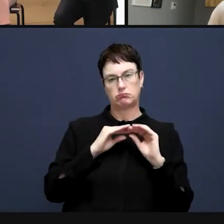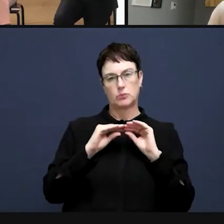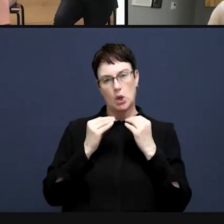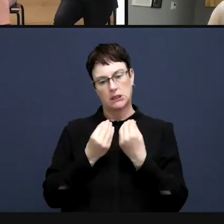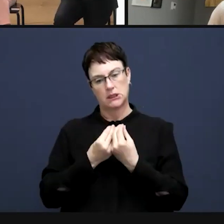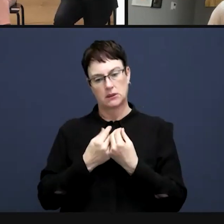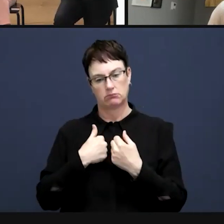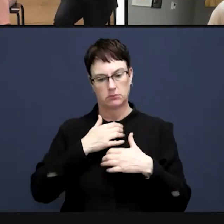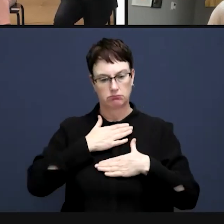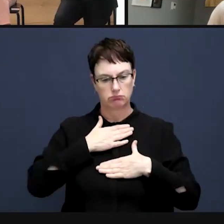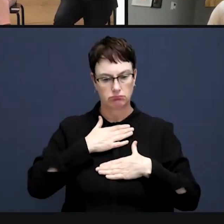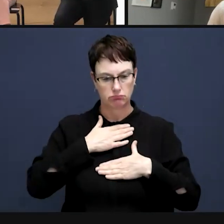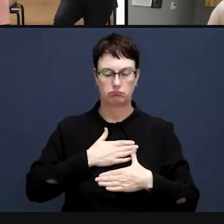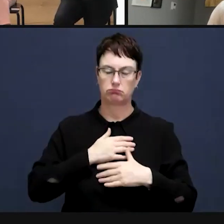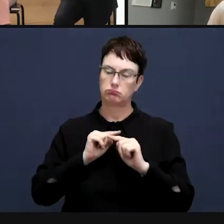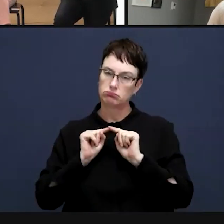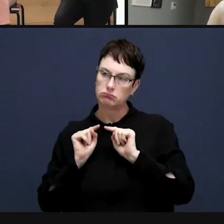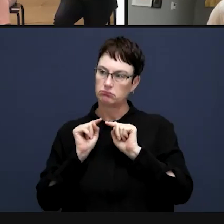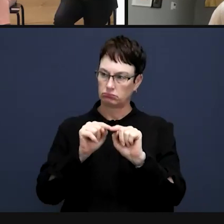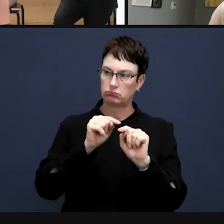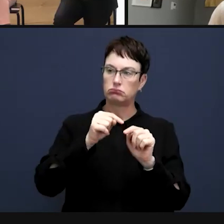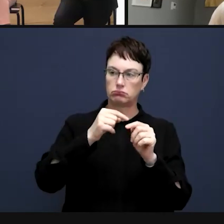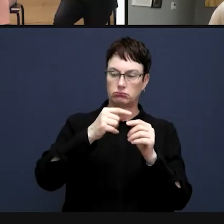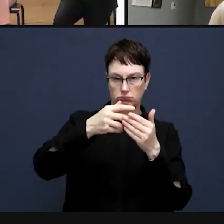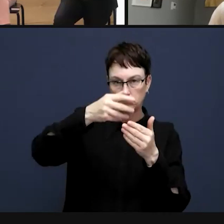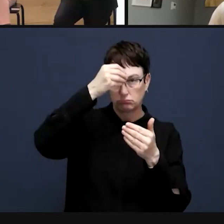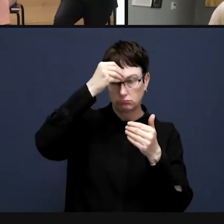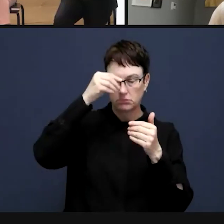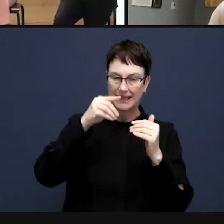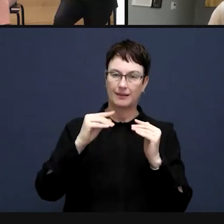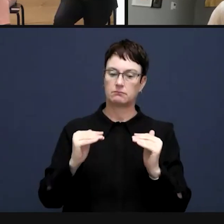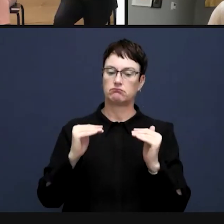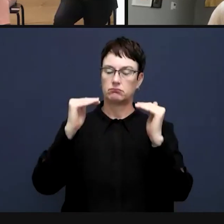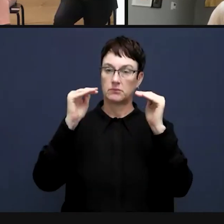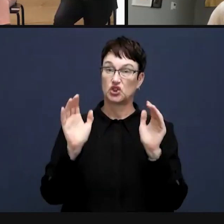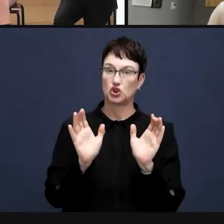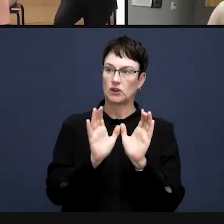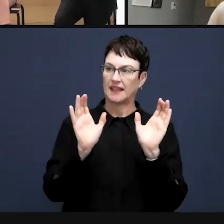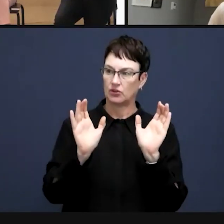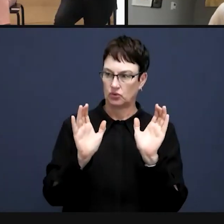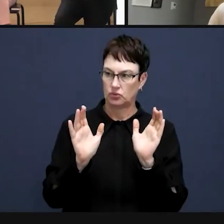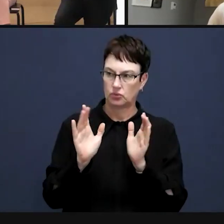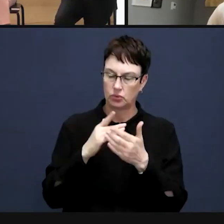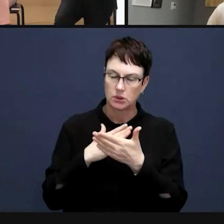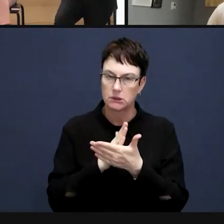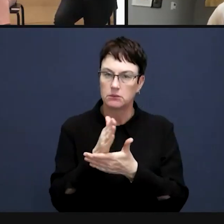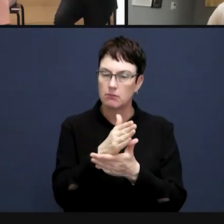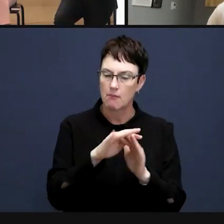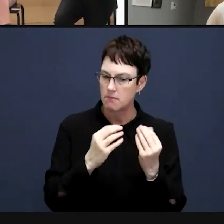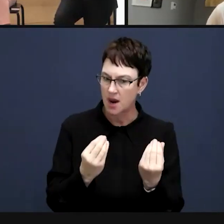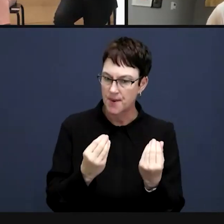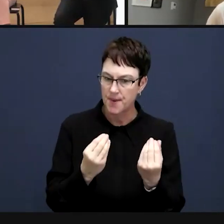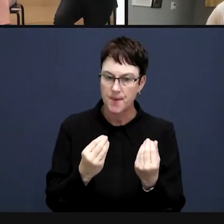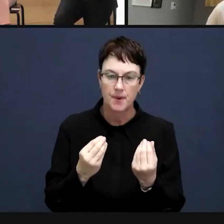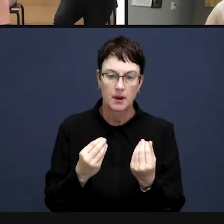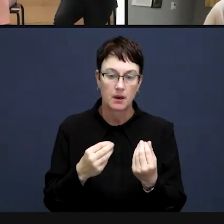get certification at the end. Okay. So I don't know if you want to respond to that, Monica,